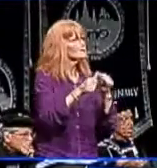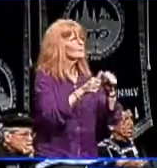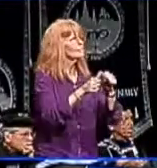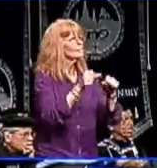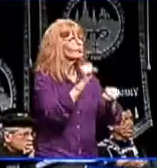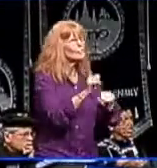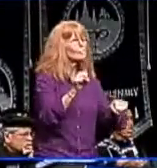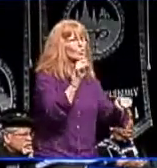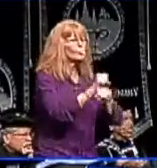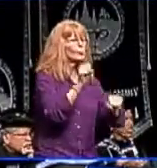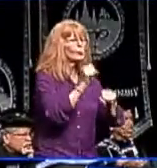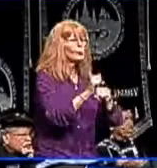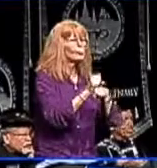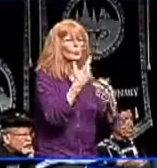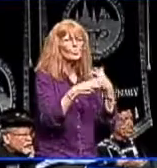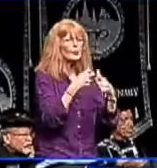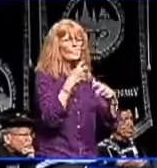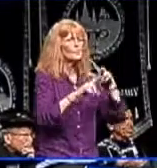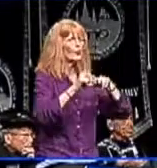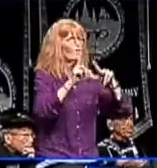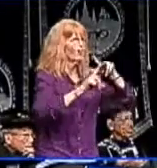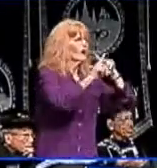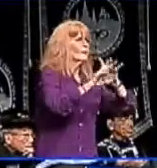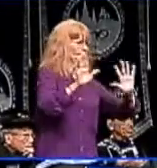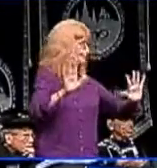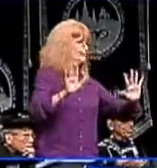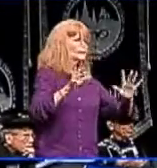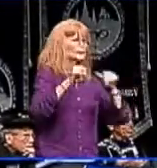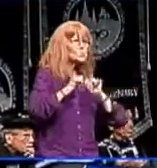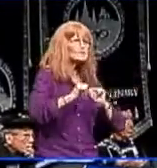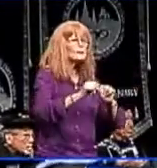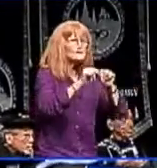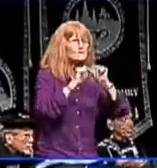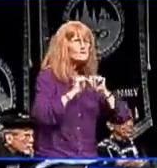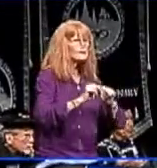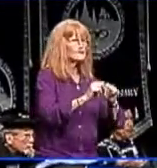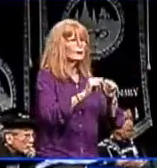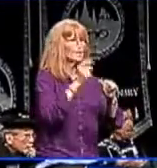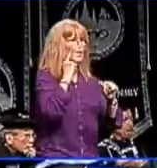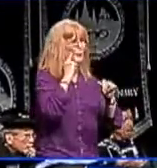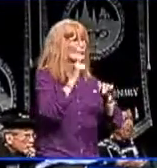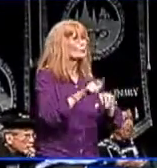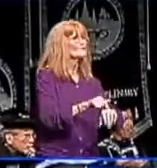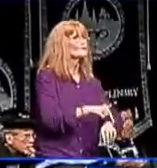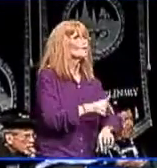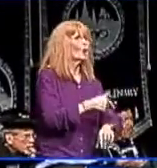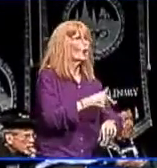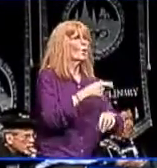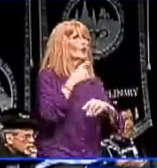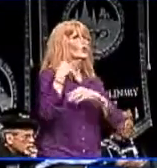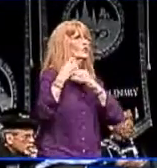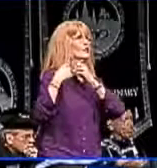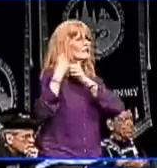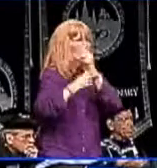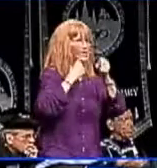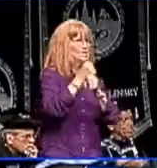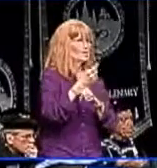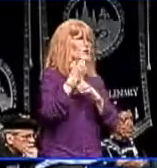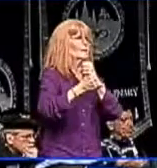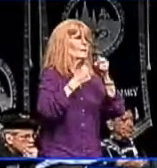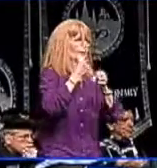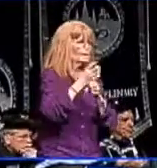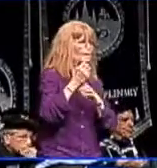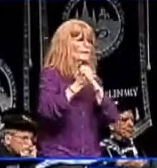resilience of this institution during those long, and I mean long, decades of